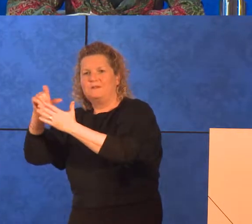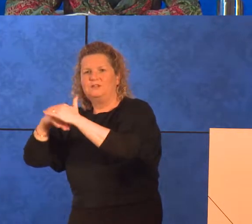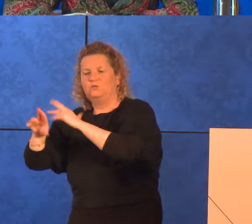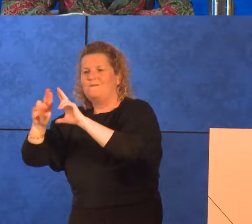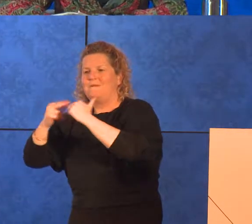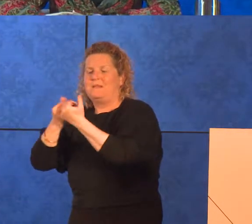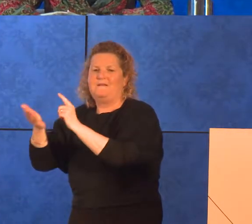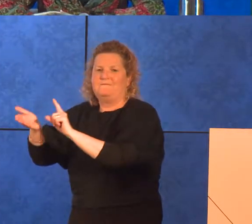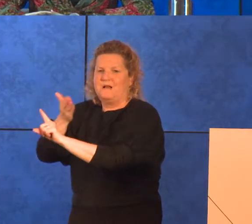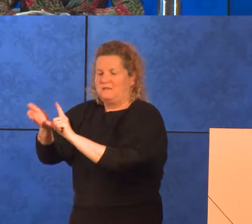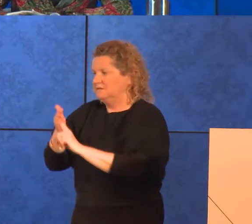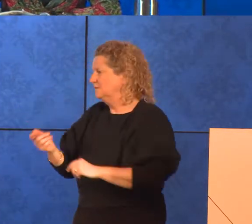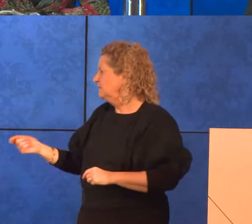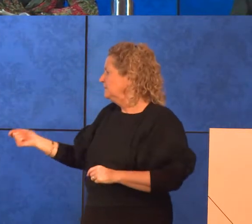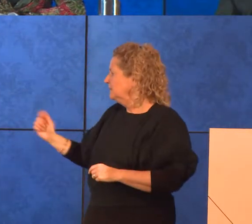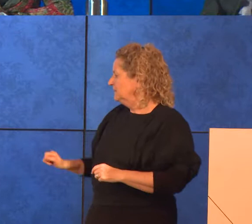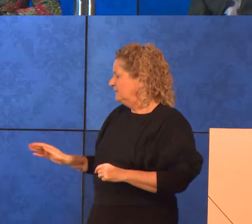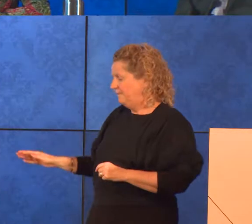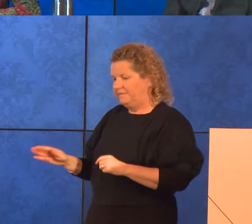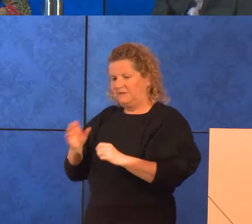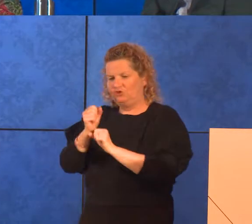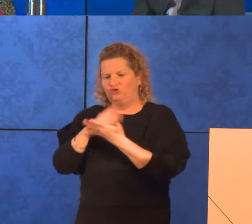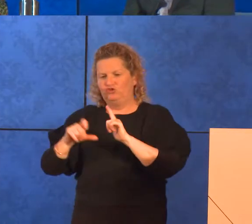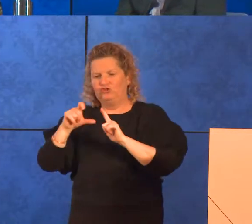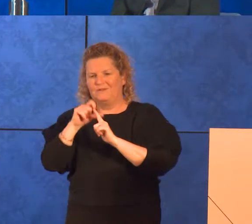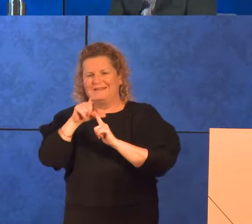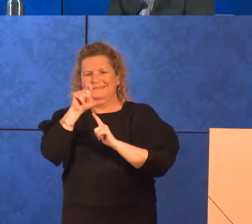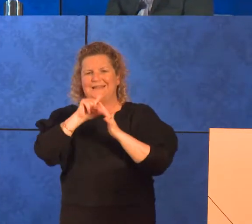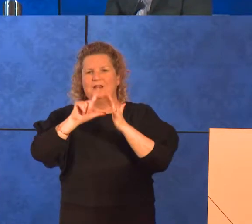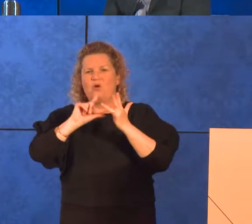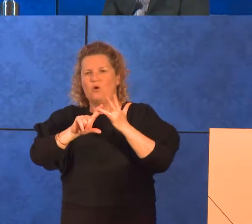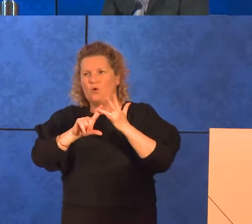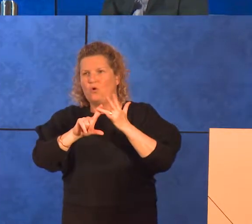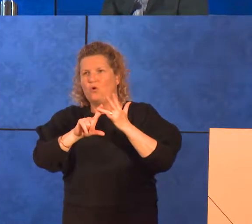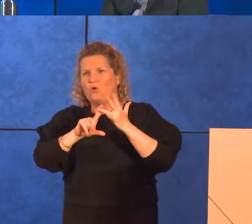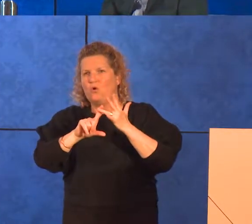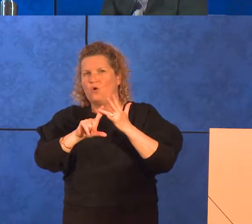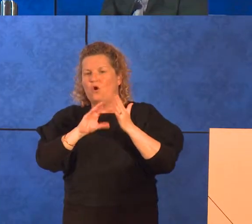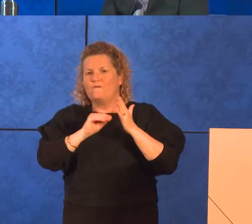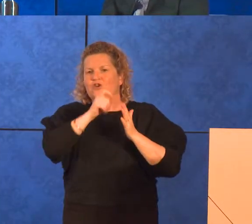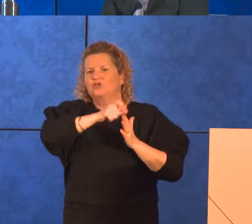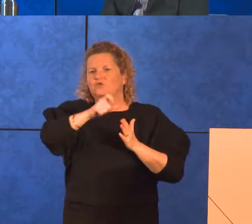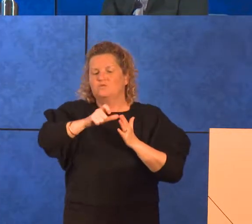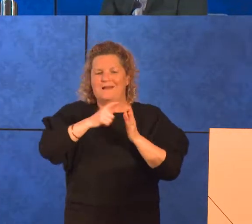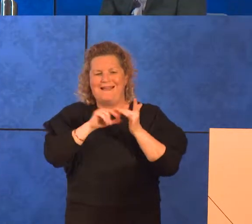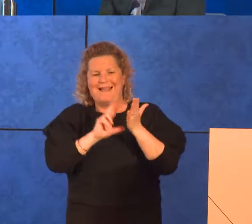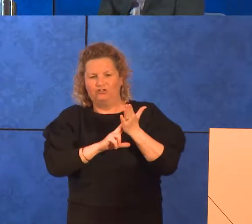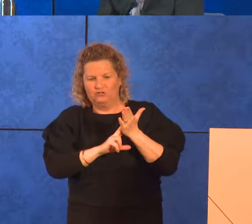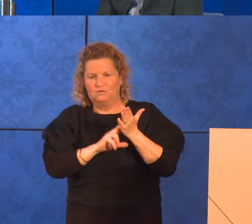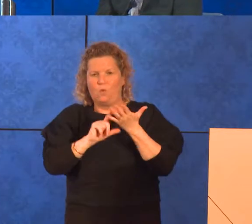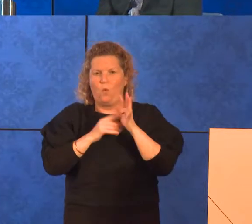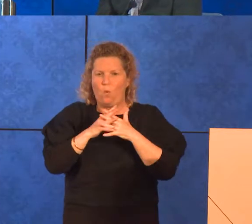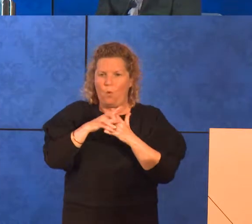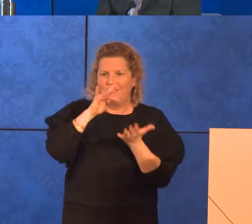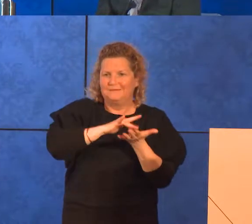Violence. And Gerard Brody, who's the CEO of the Consumer Action Law Centre and